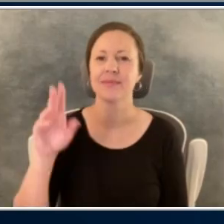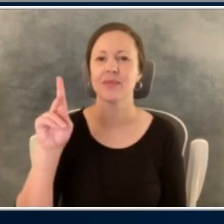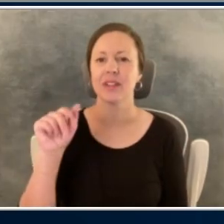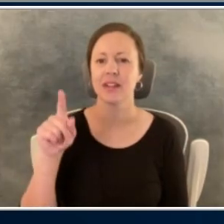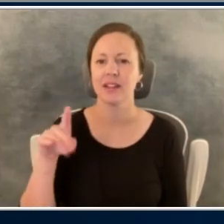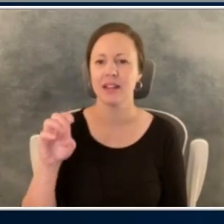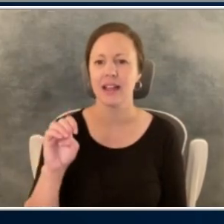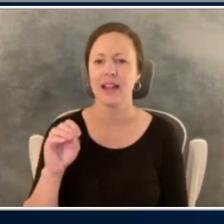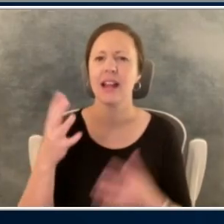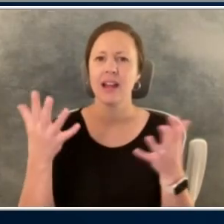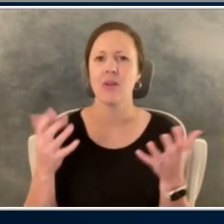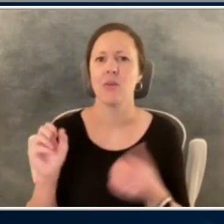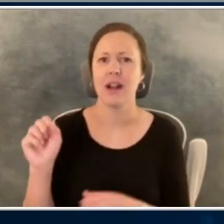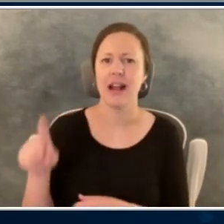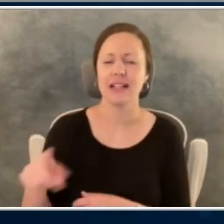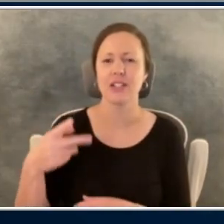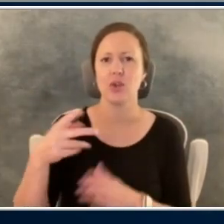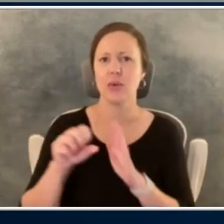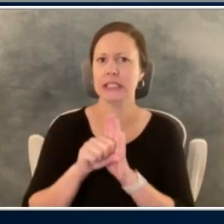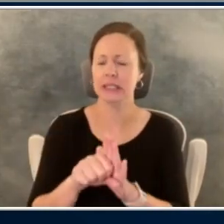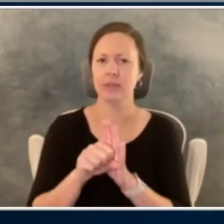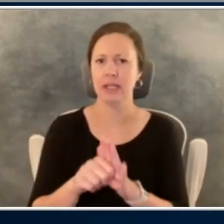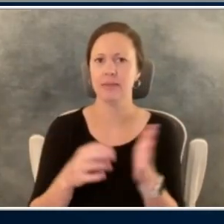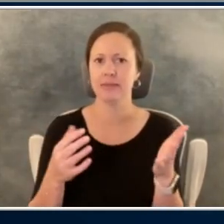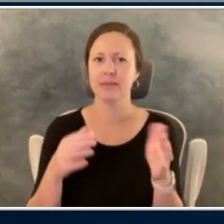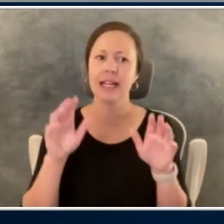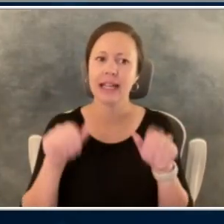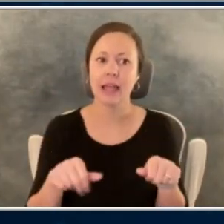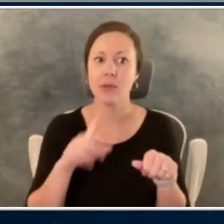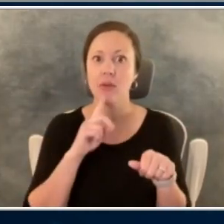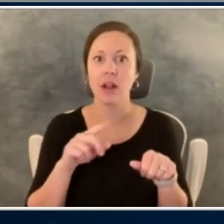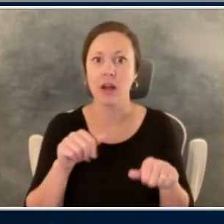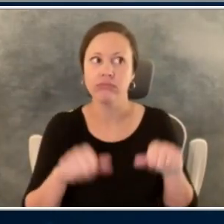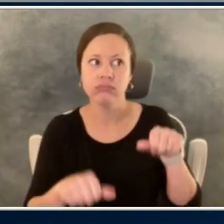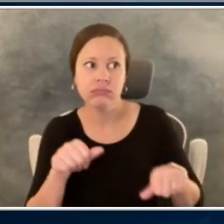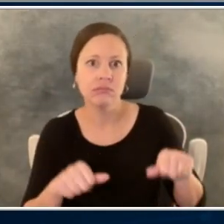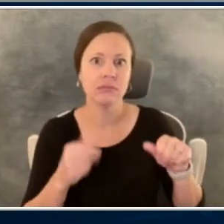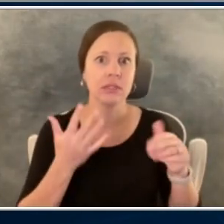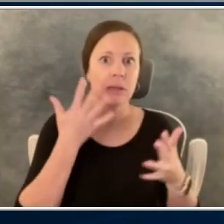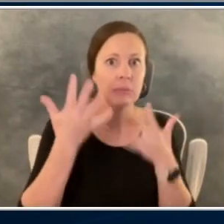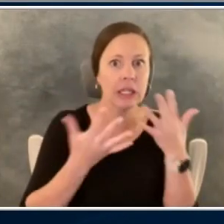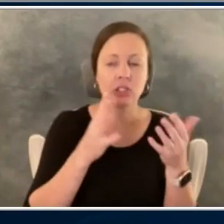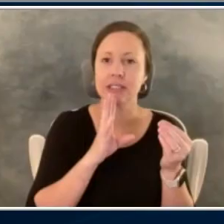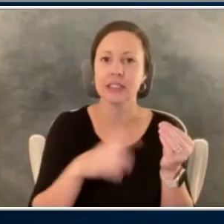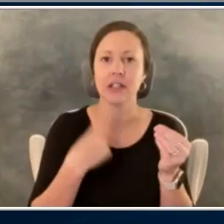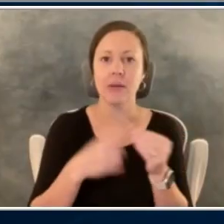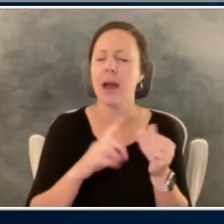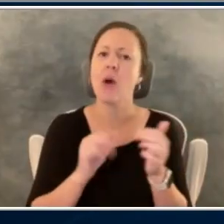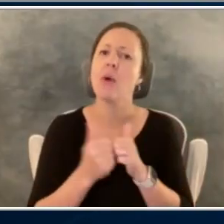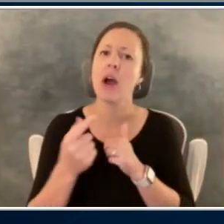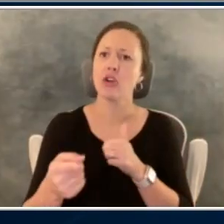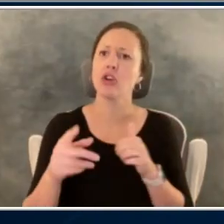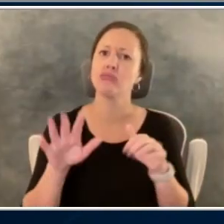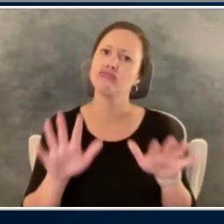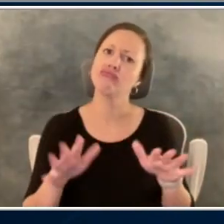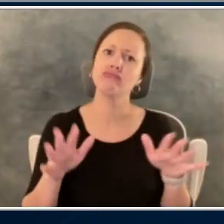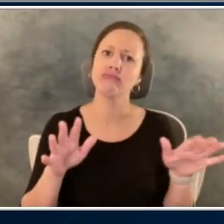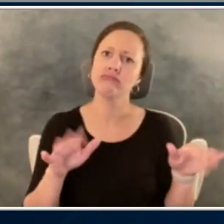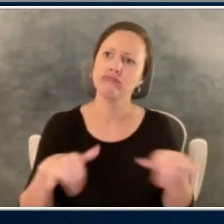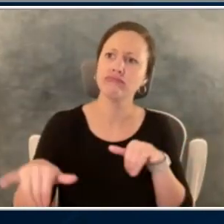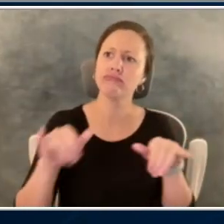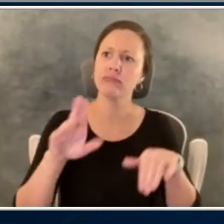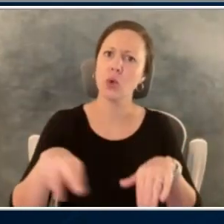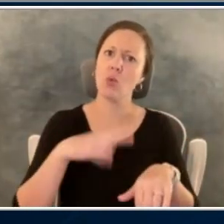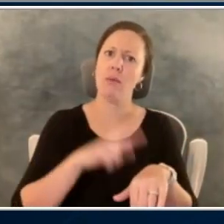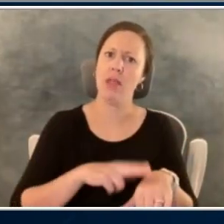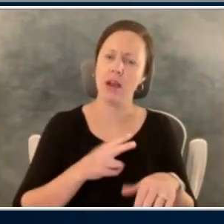prostate symptoms, as we know, they can be awkward or embarrassing to talk about. How do you normalize the conversation with men, make sure